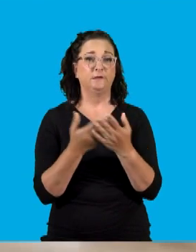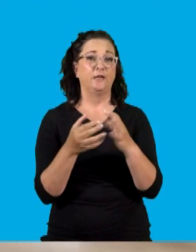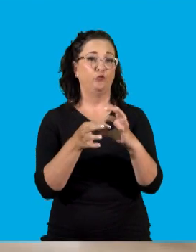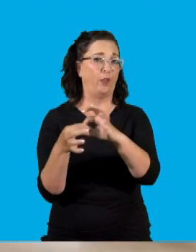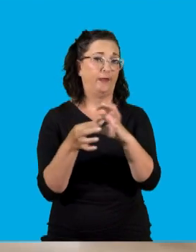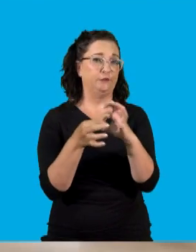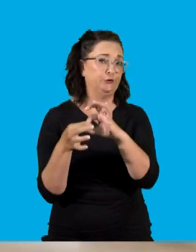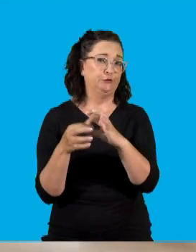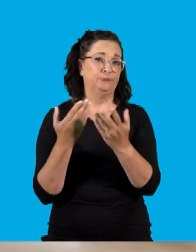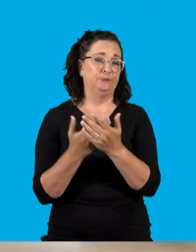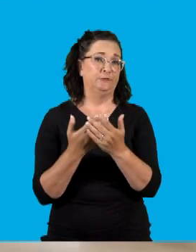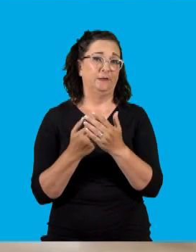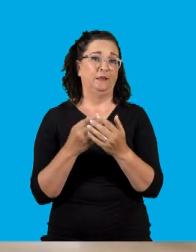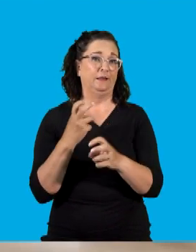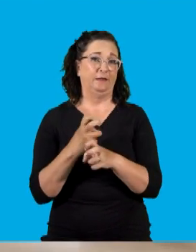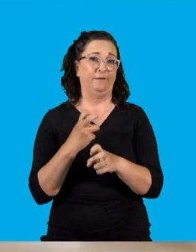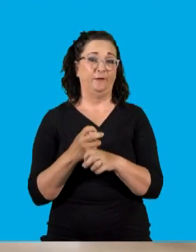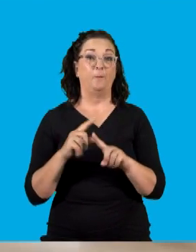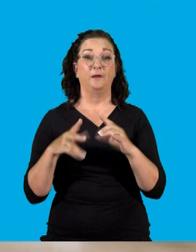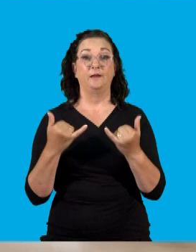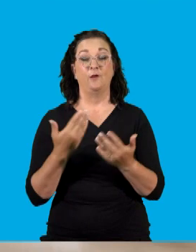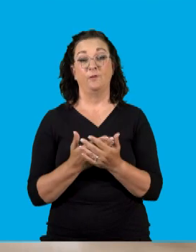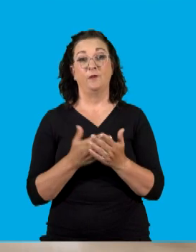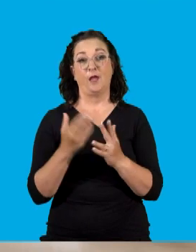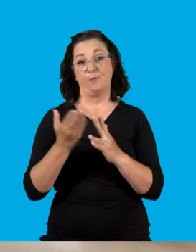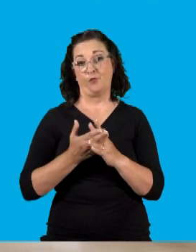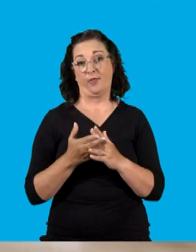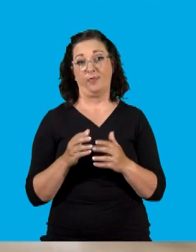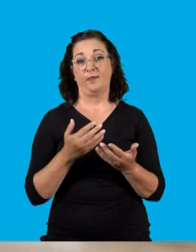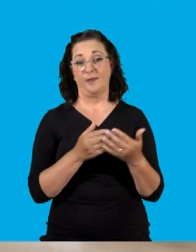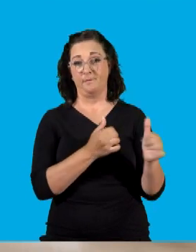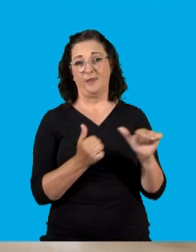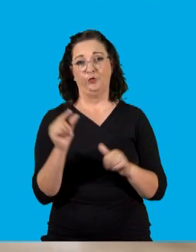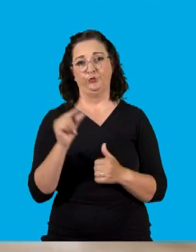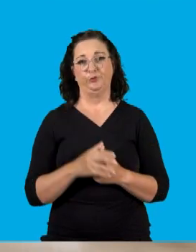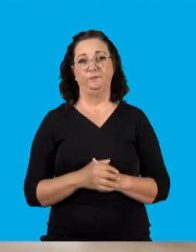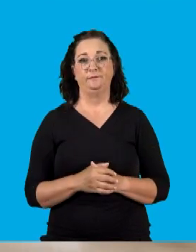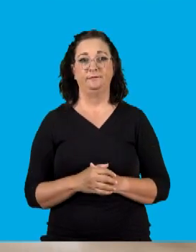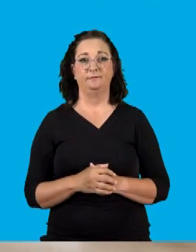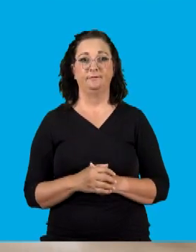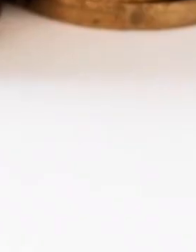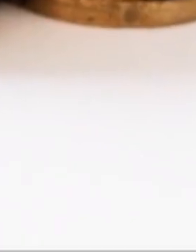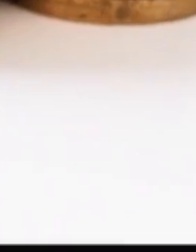wanting them to complete tasks on time. Let us go for a quick ad break and we will be back.